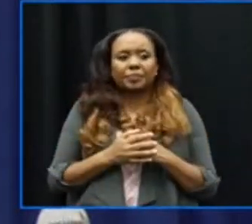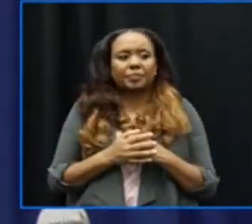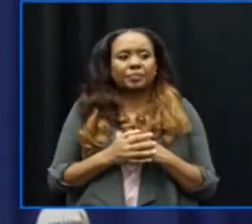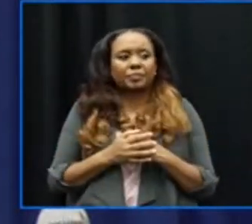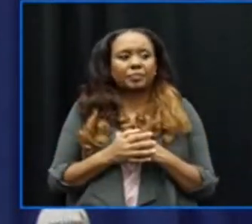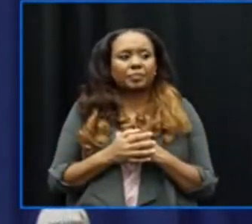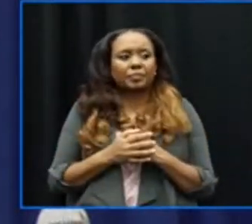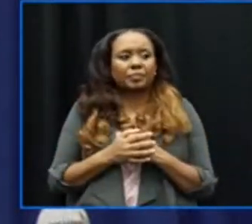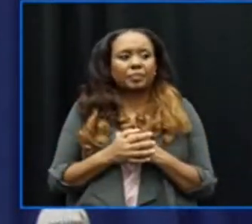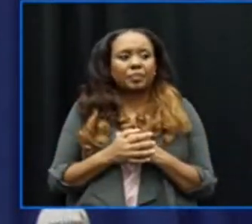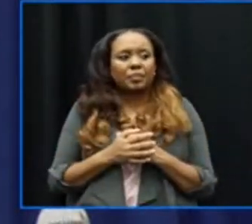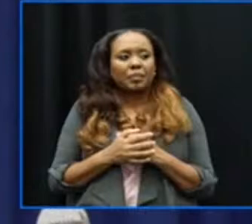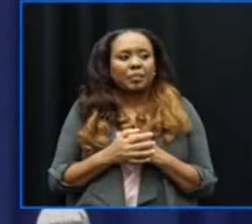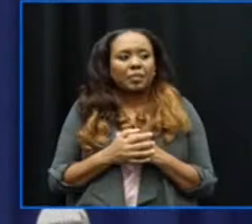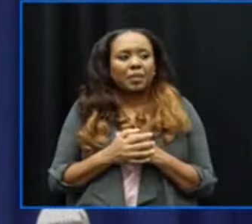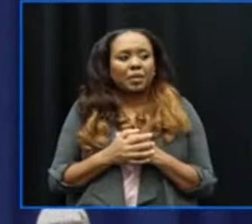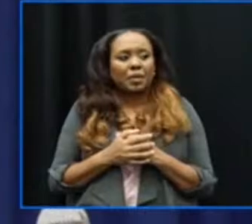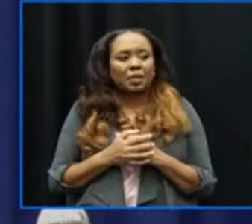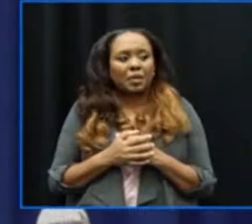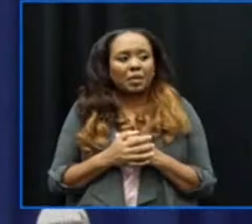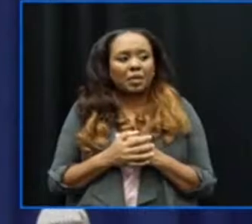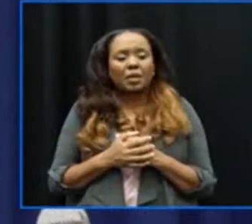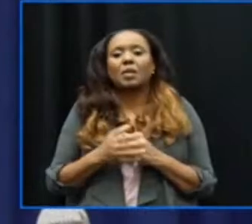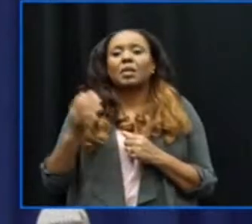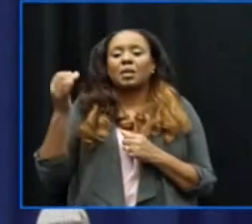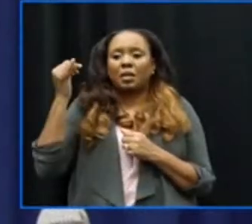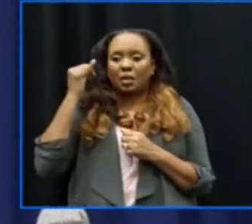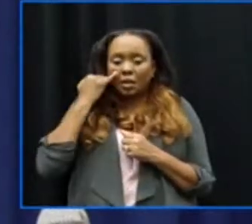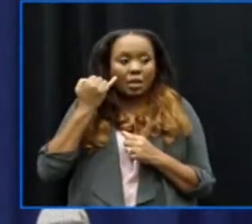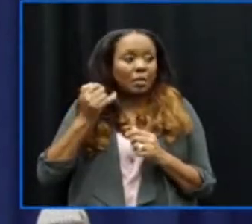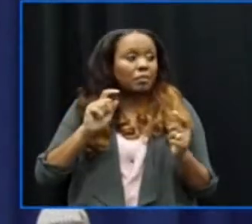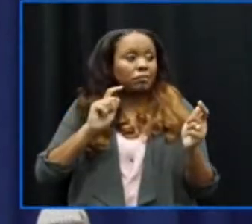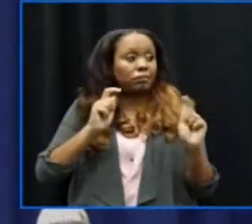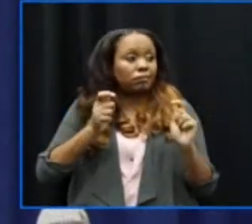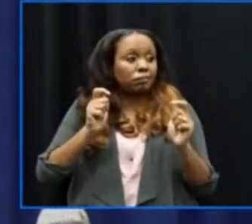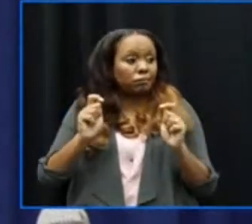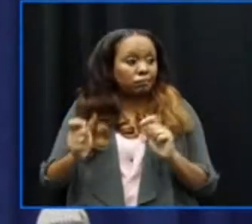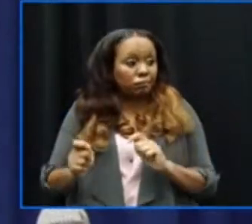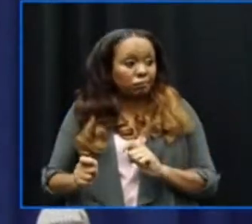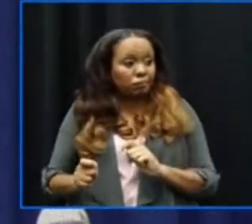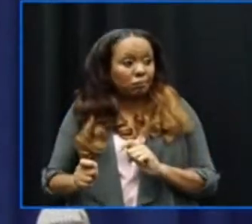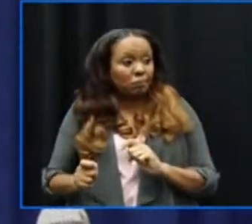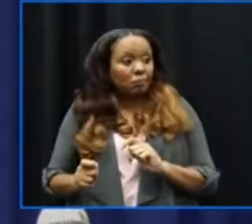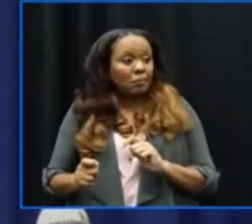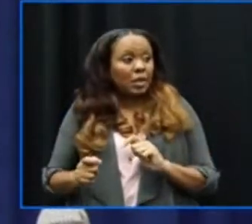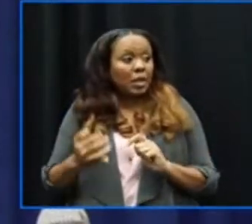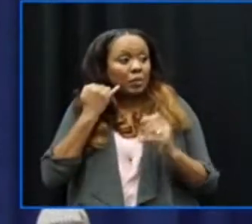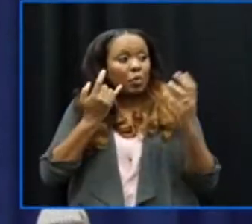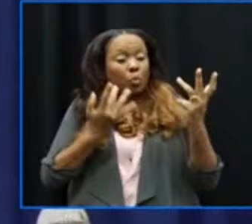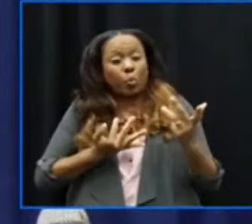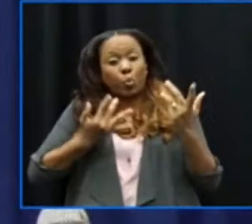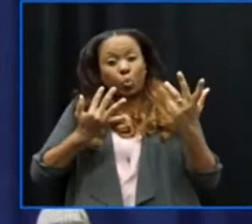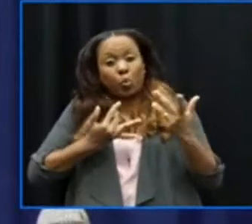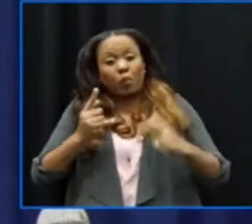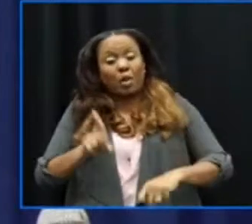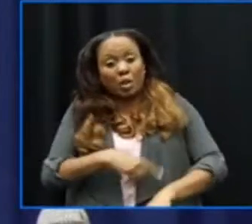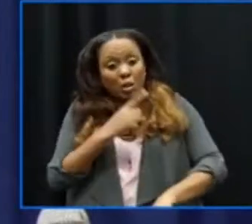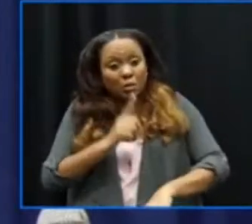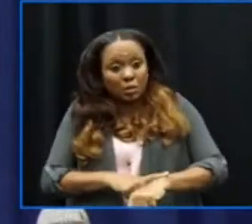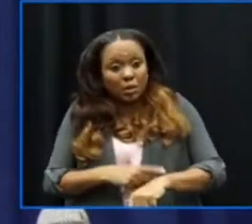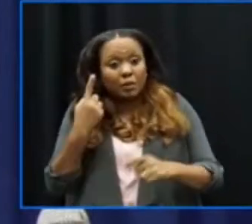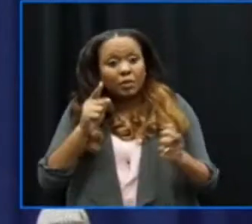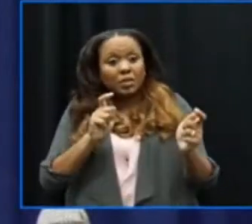phrase: the longer the major reforms are made, the more draconian the reforms. And